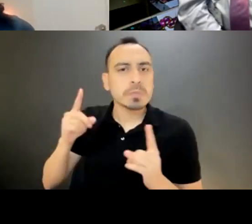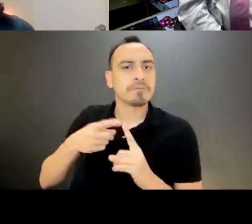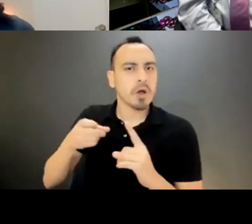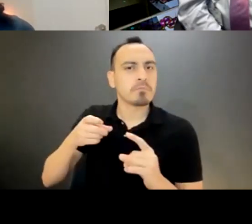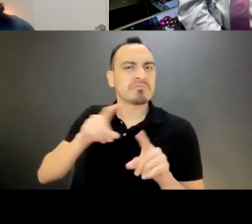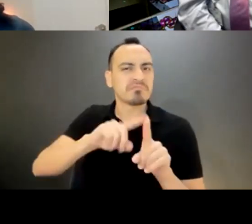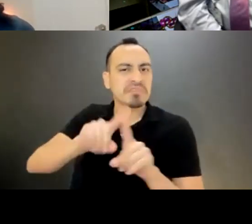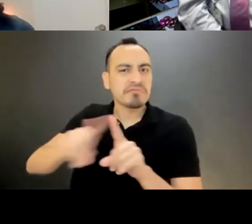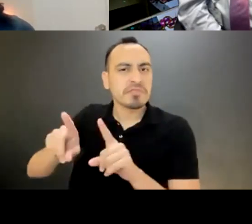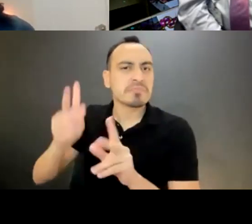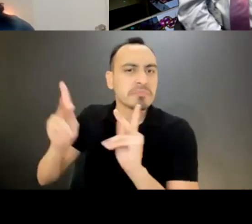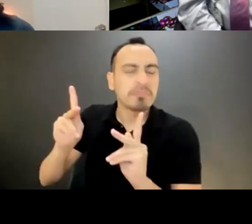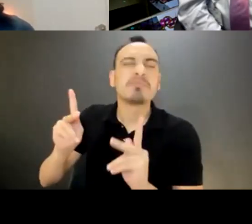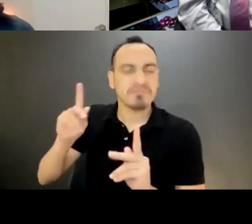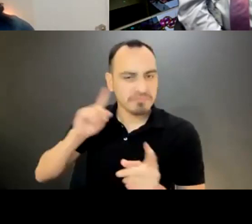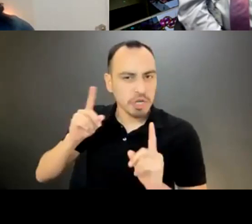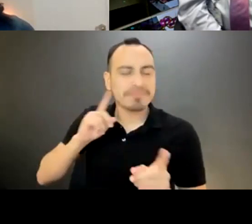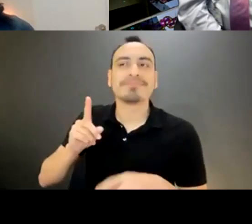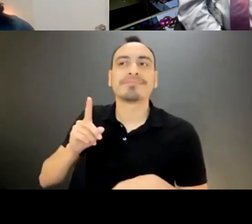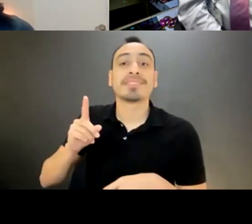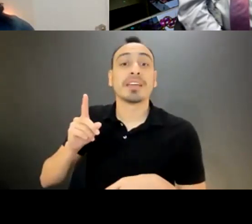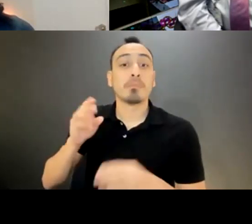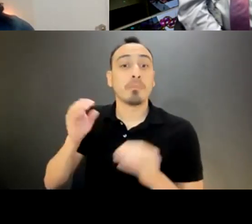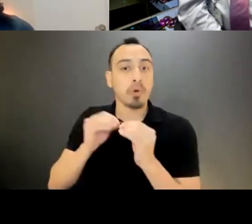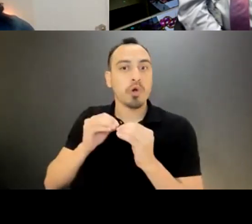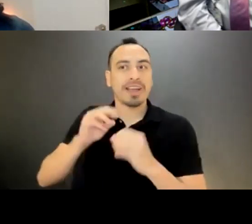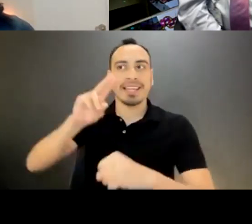going to be more of an effort to have a national